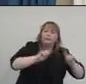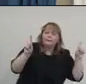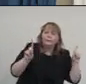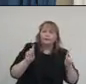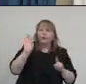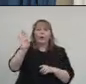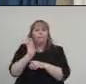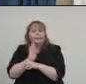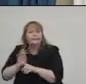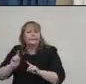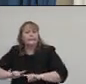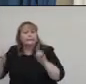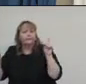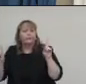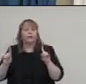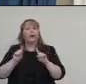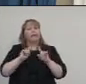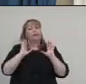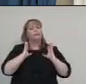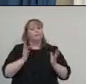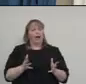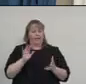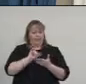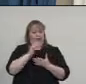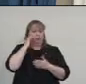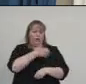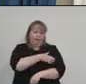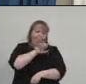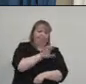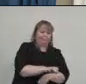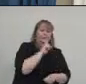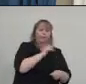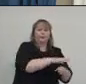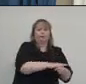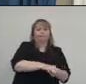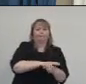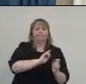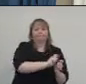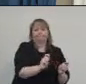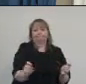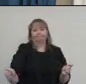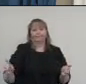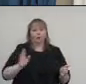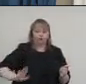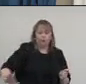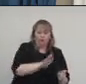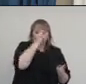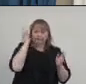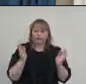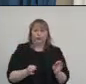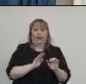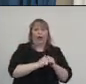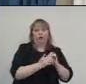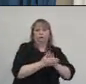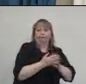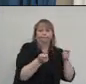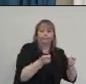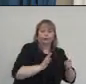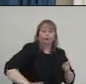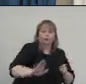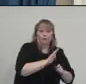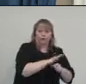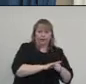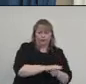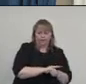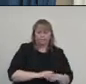and restarting our economy. And in order to ensure a strong state and local government partnership through each phase, I'm happy to announce